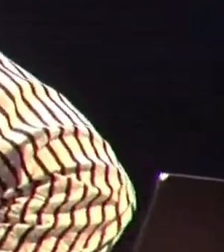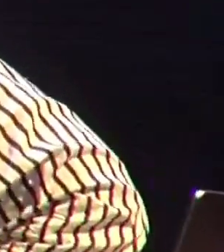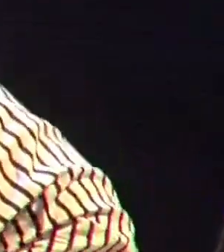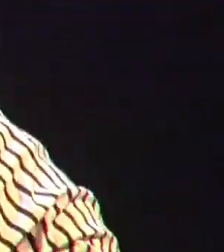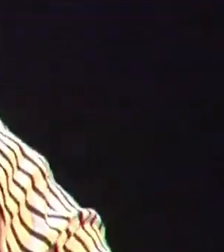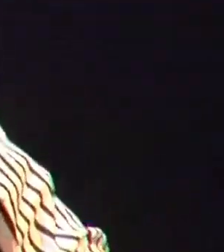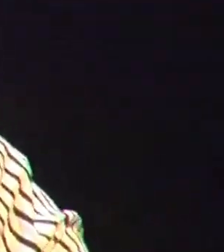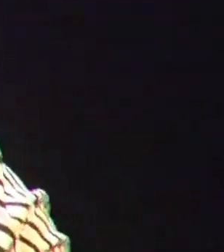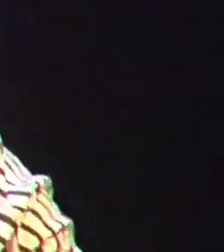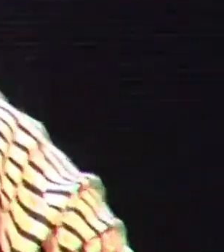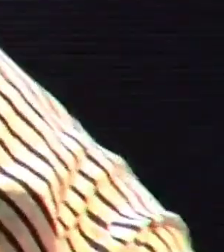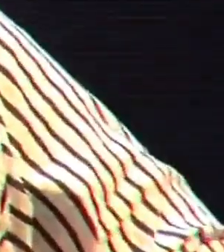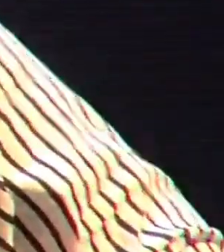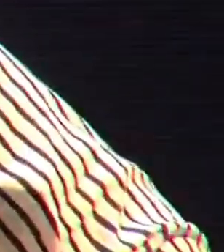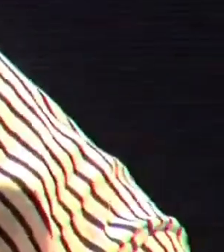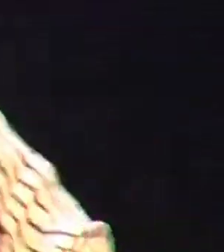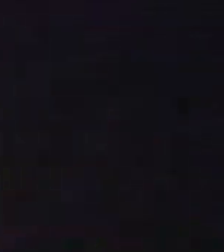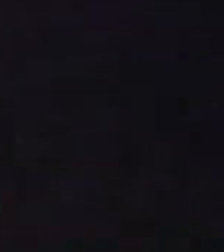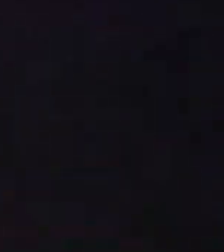for the show Game of Thrones.